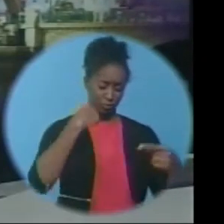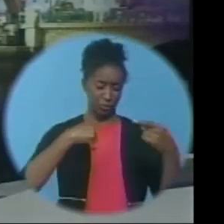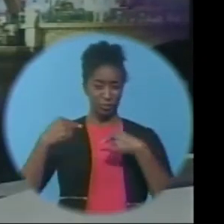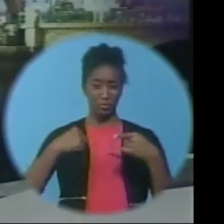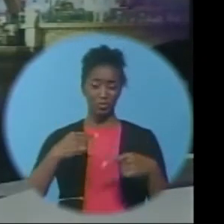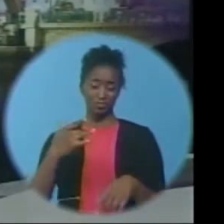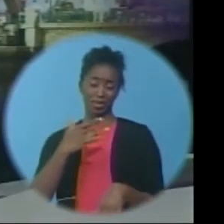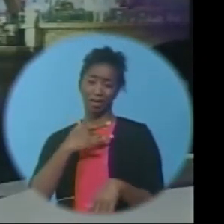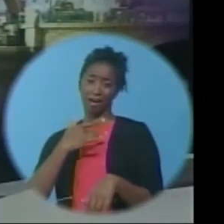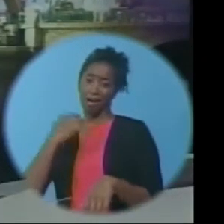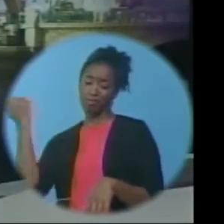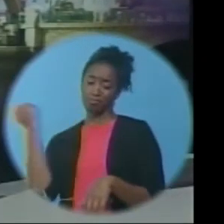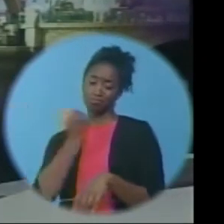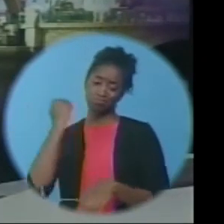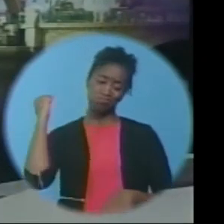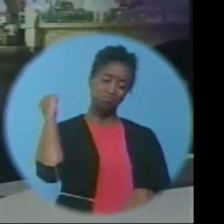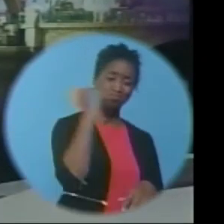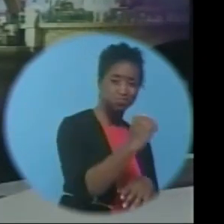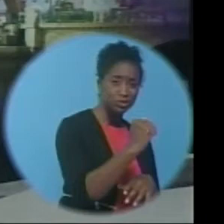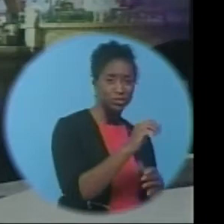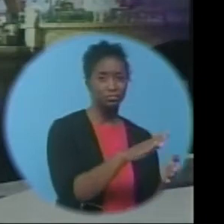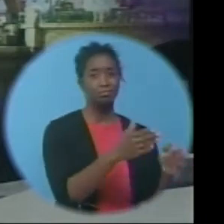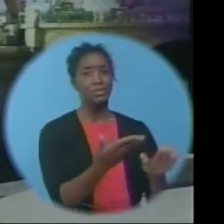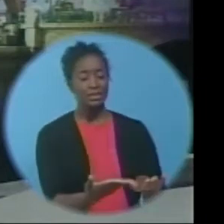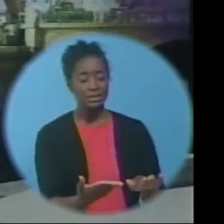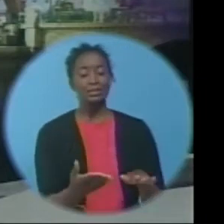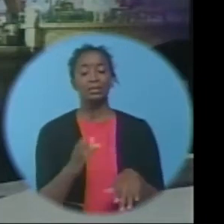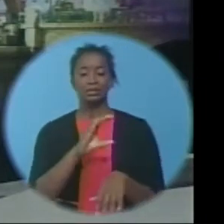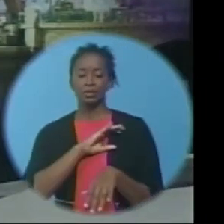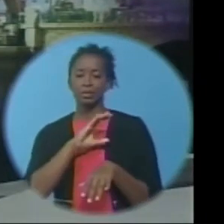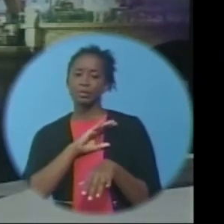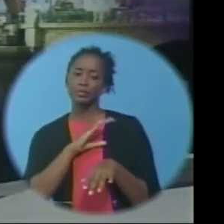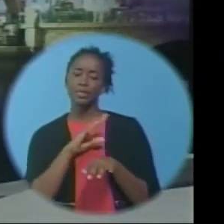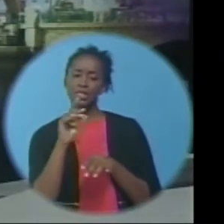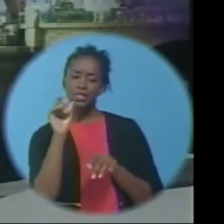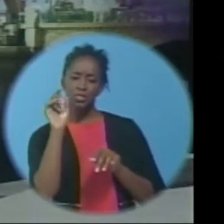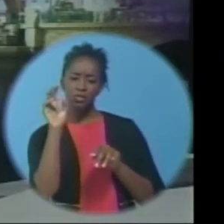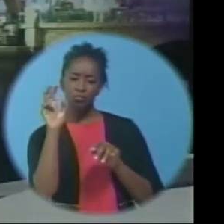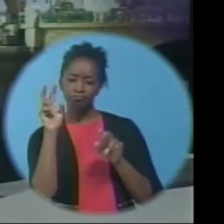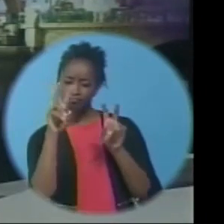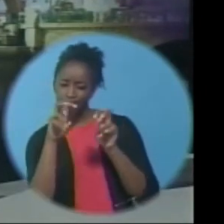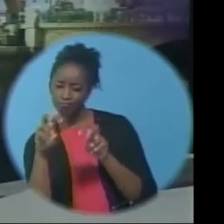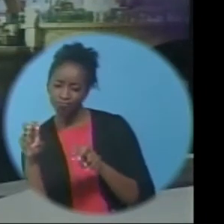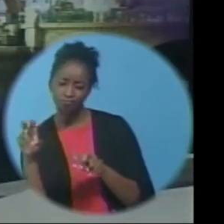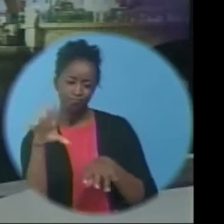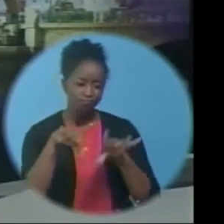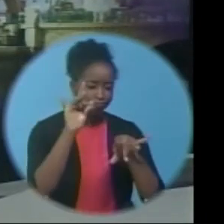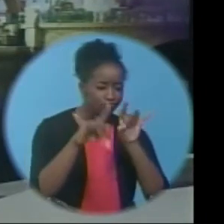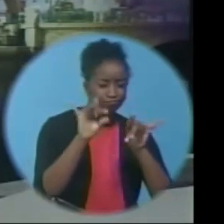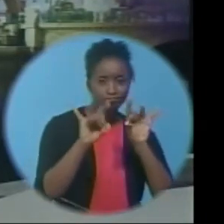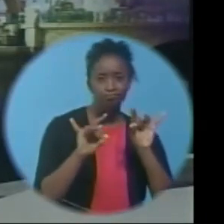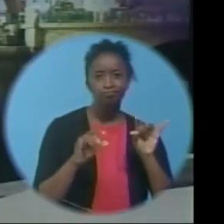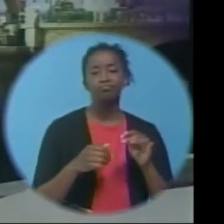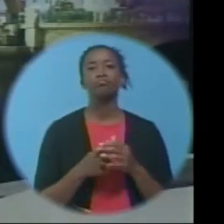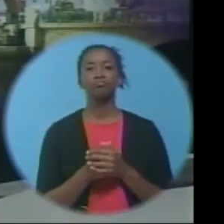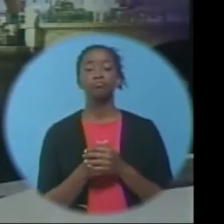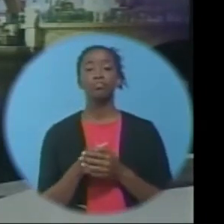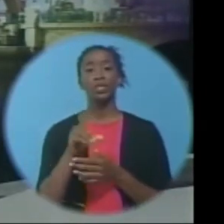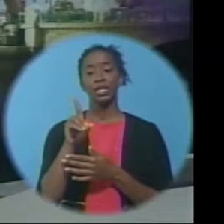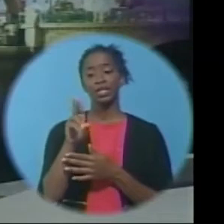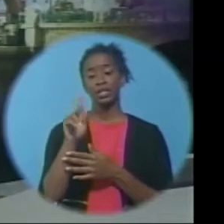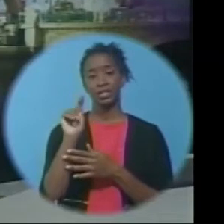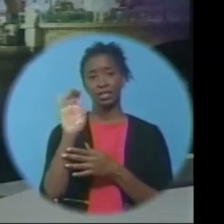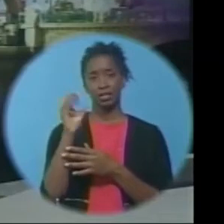including his heart. A judicial investigation has been opened for intentional homicide. Well, Dutch St. Martin